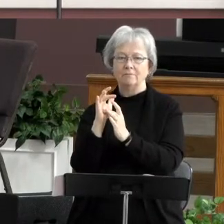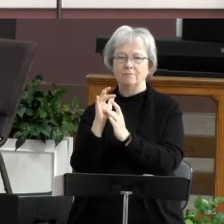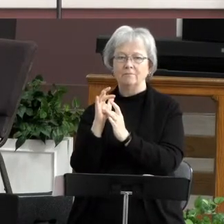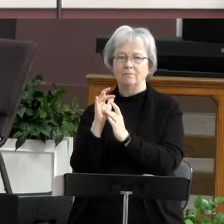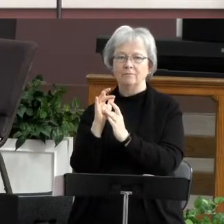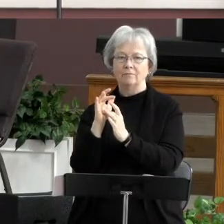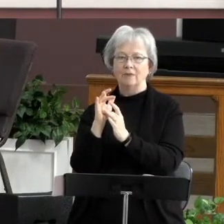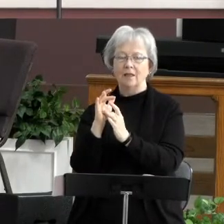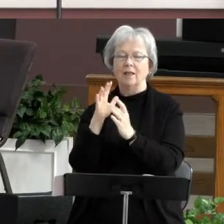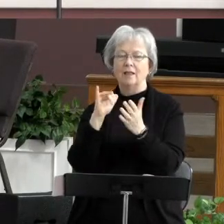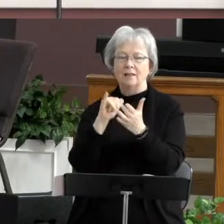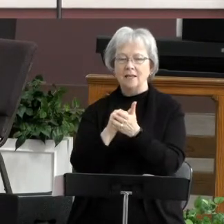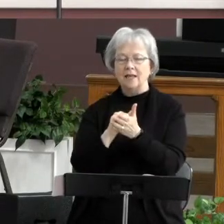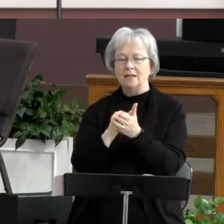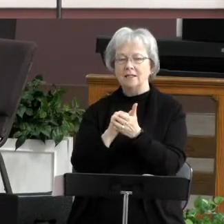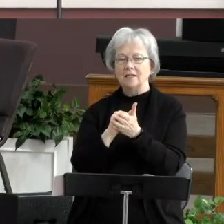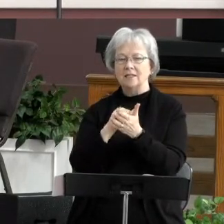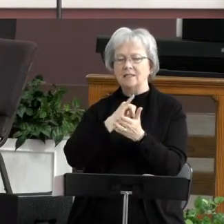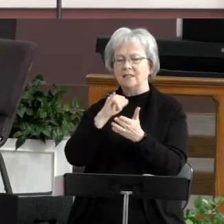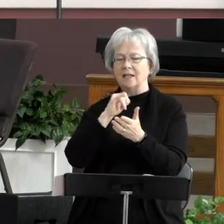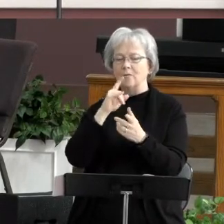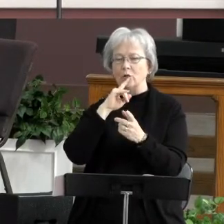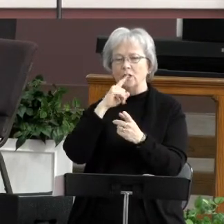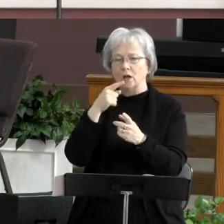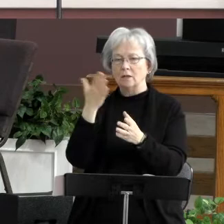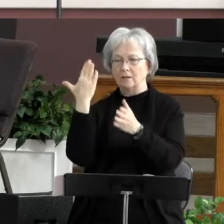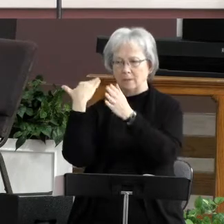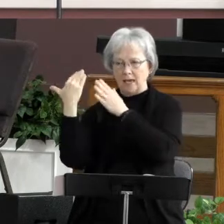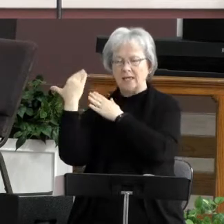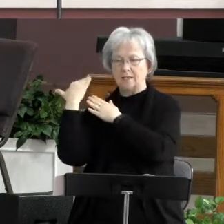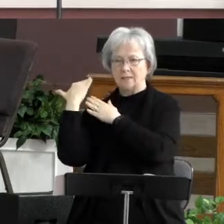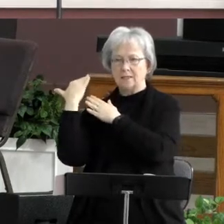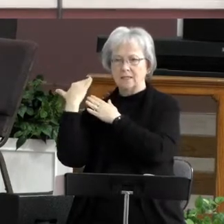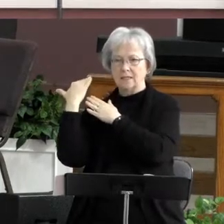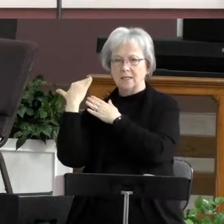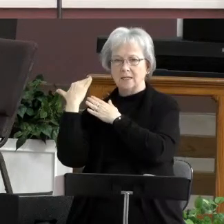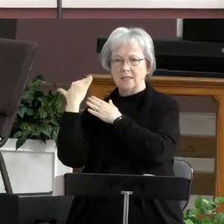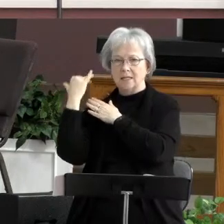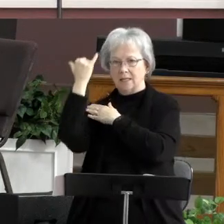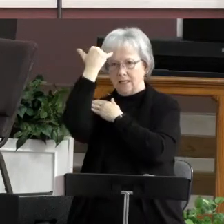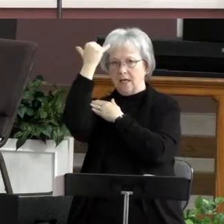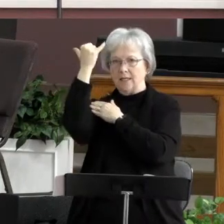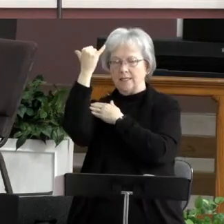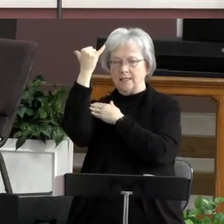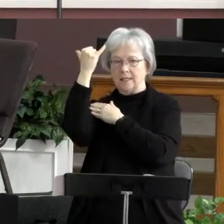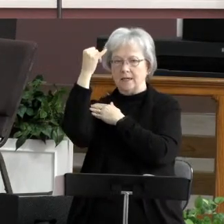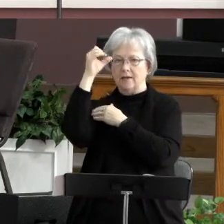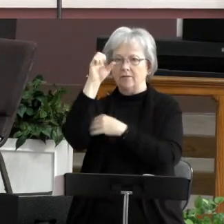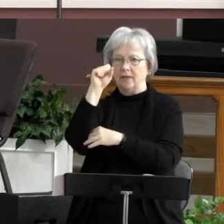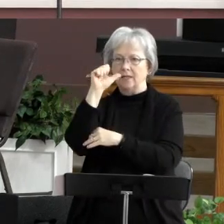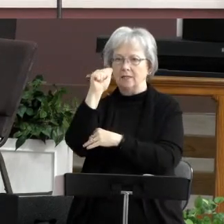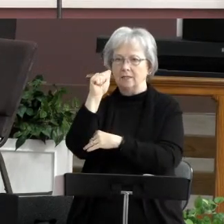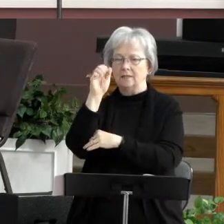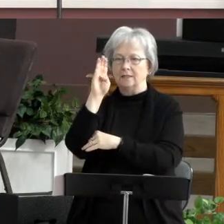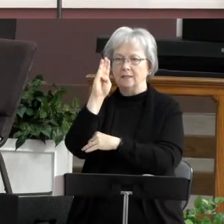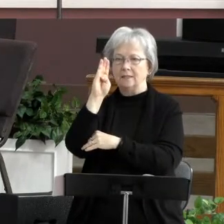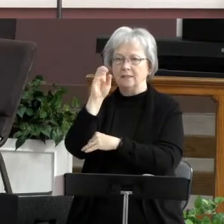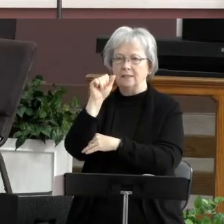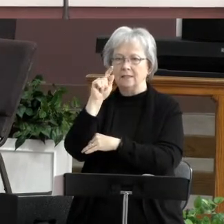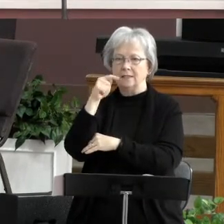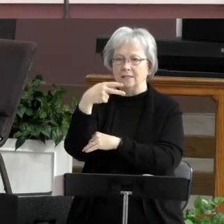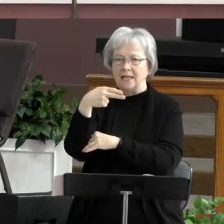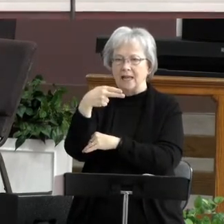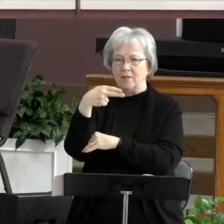talked about before, and we mentioned it last week, the idea of that Sabbath year when they had to